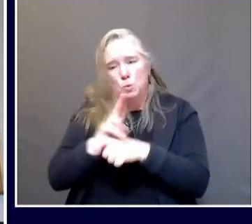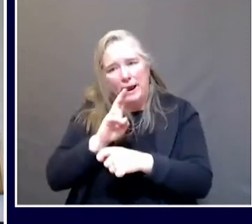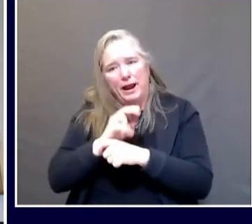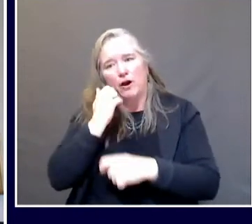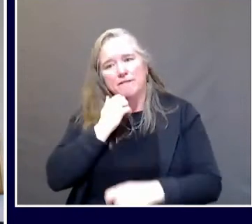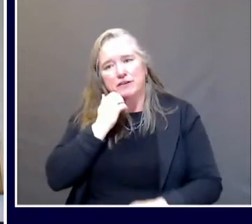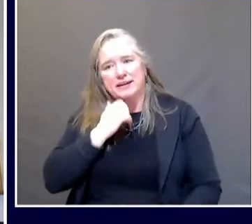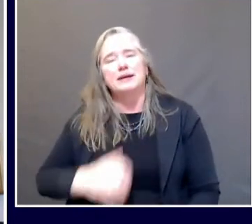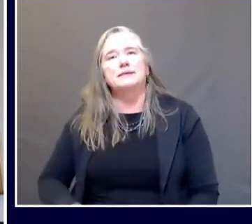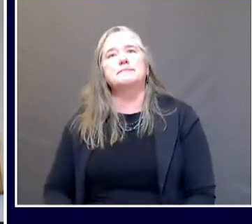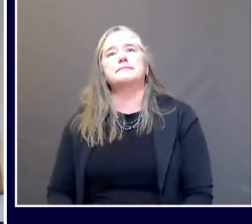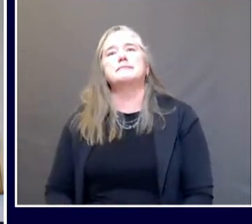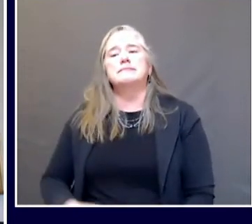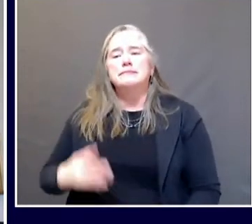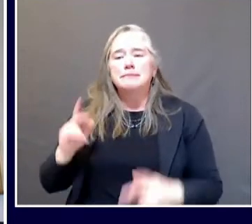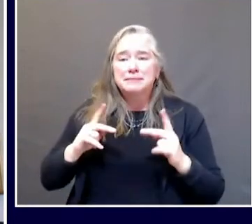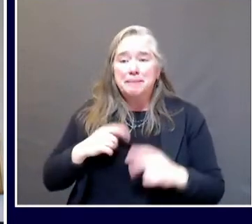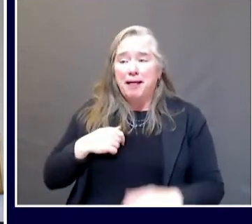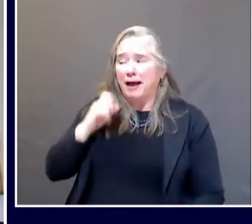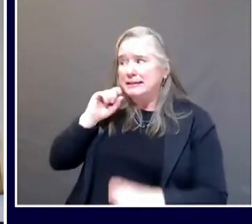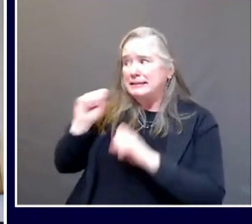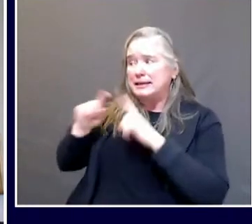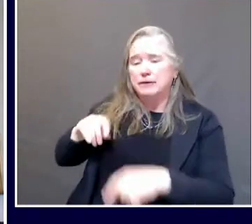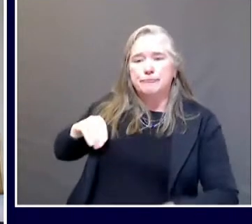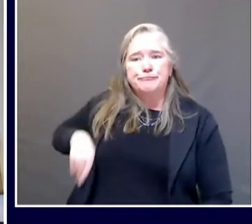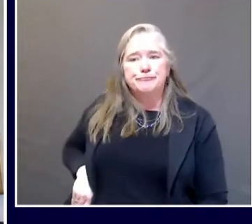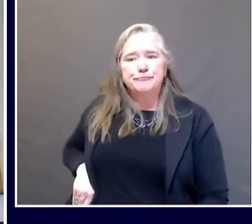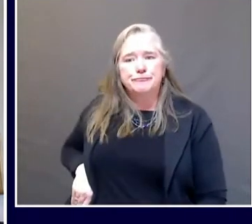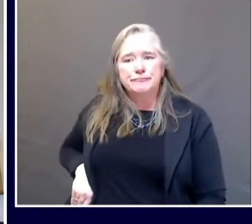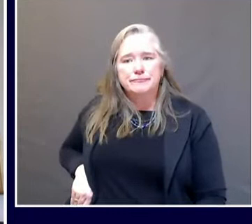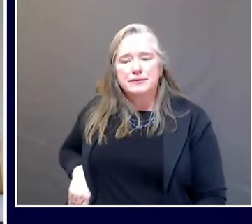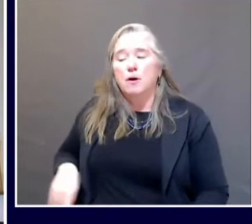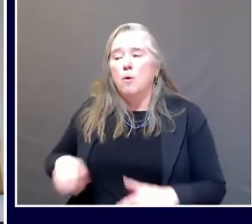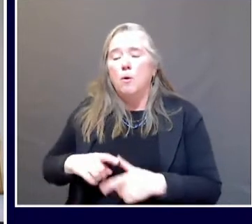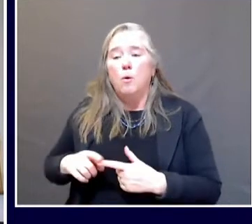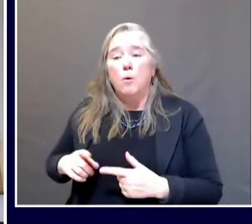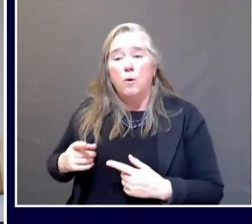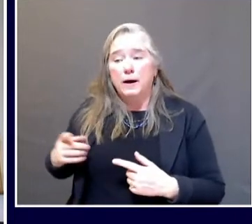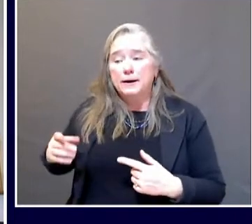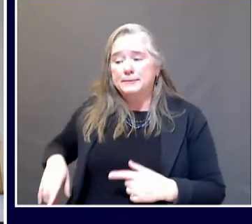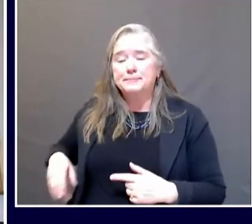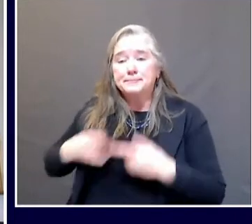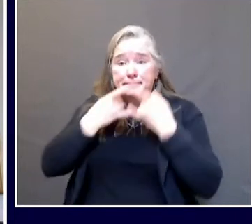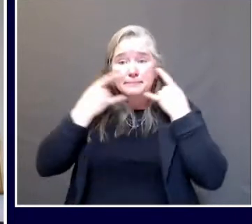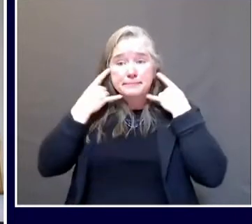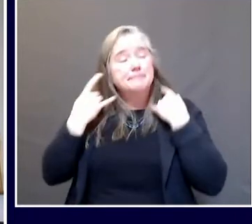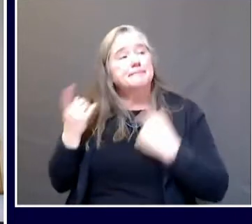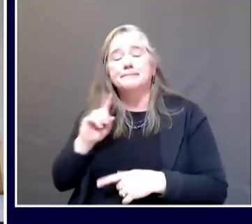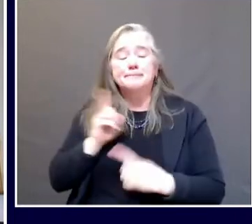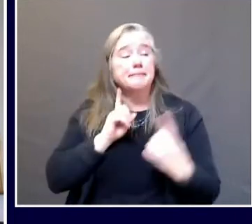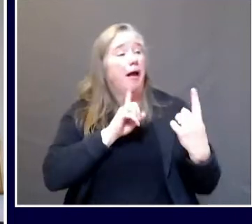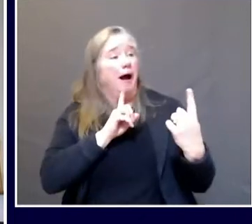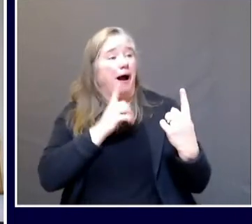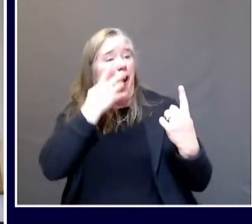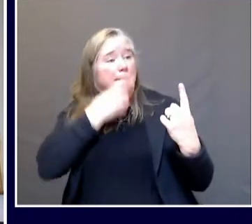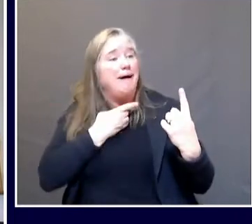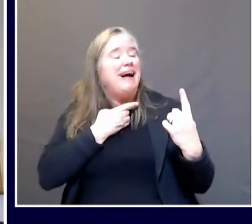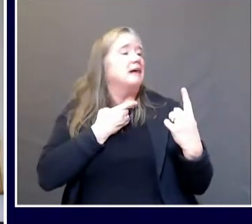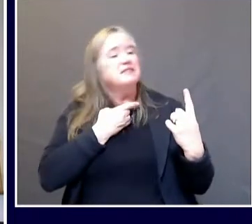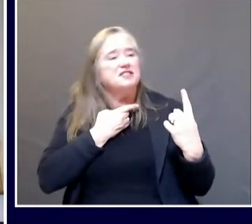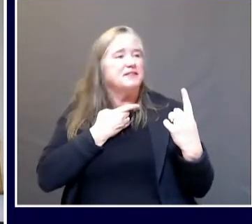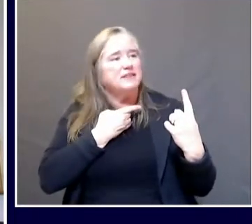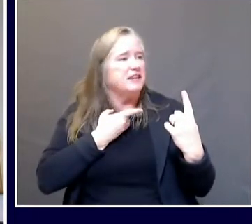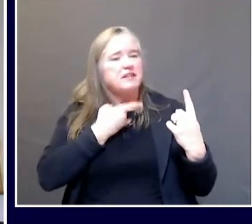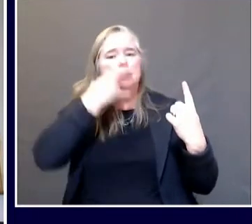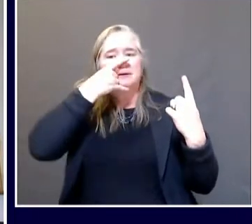who carry them around in their pockets, or who take them off when they're talking to others. Or in one instance recently, someone who took it off